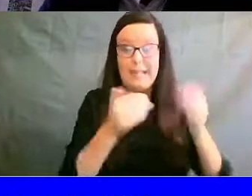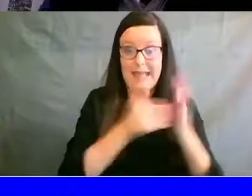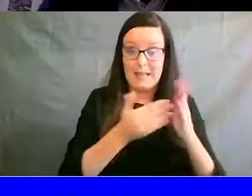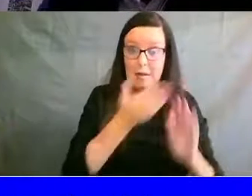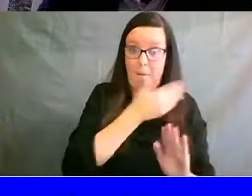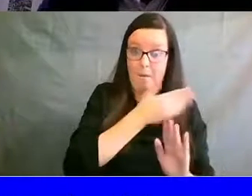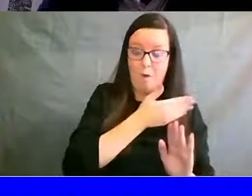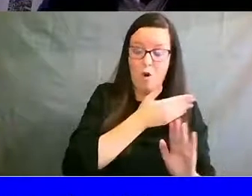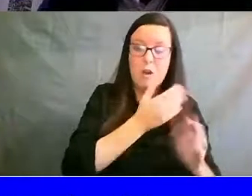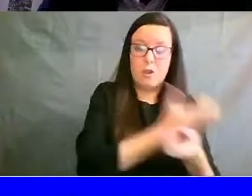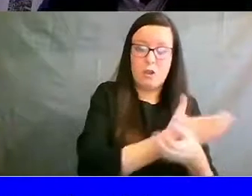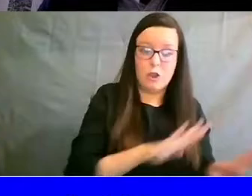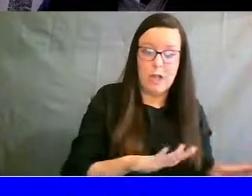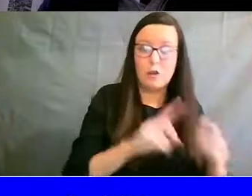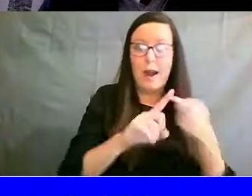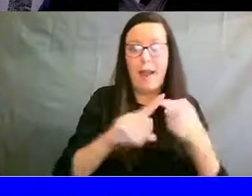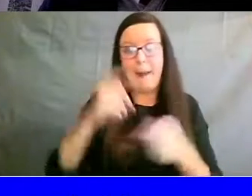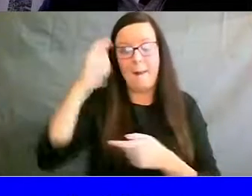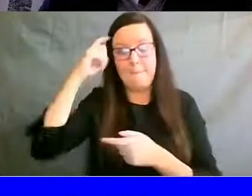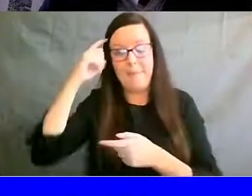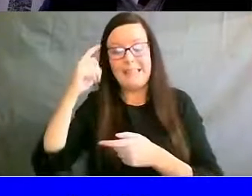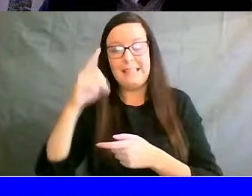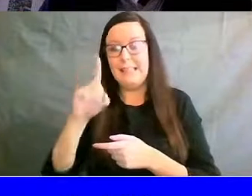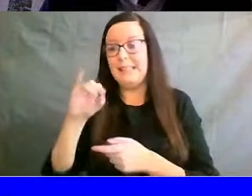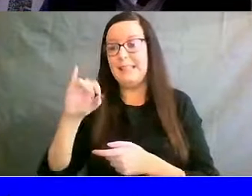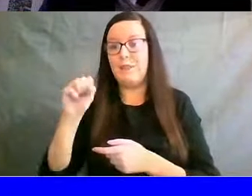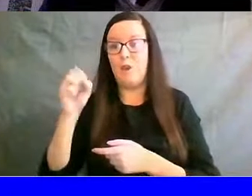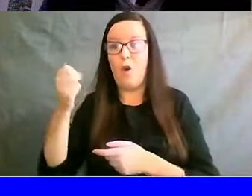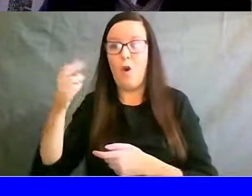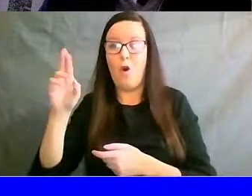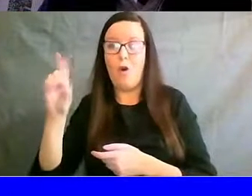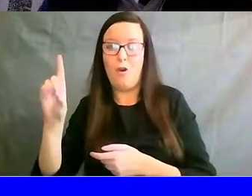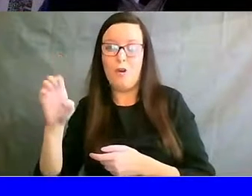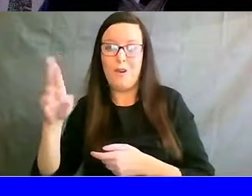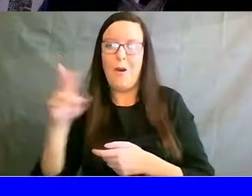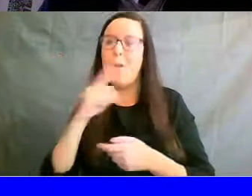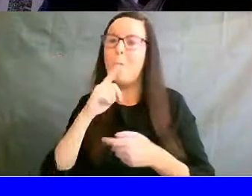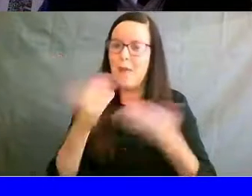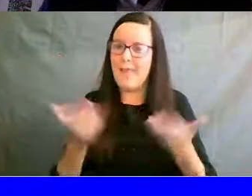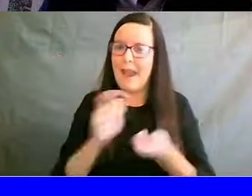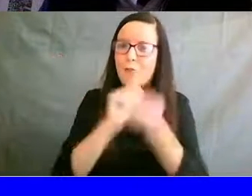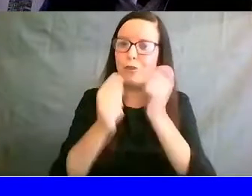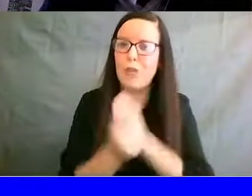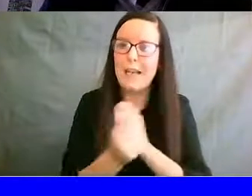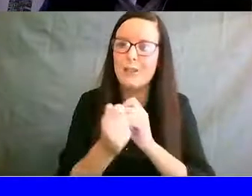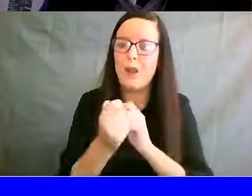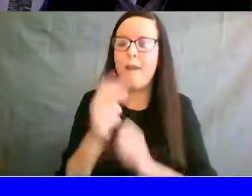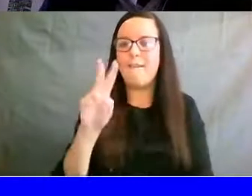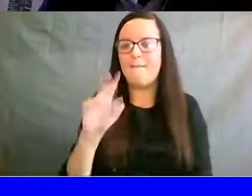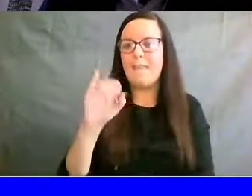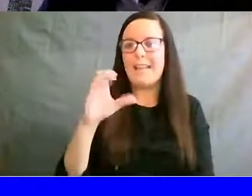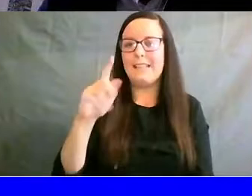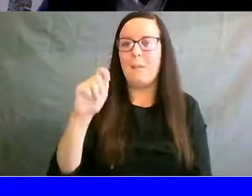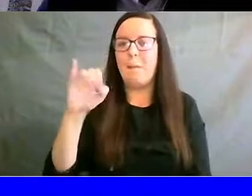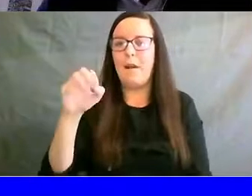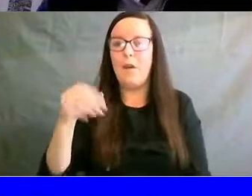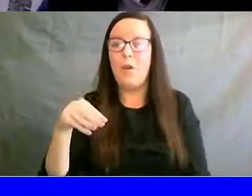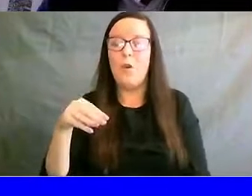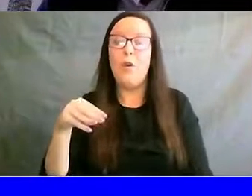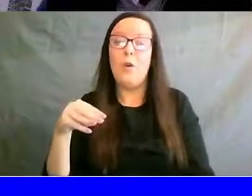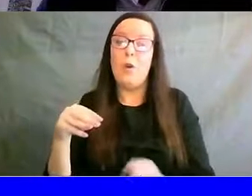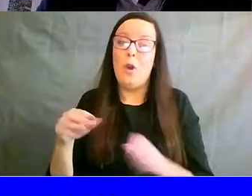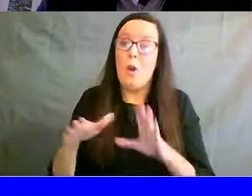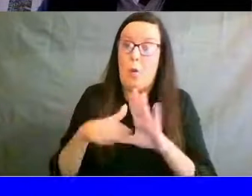disorder, you now had a category known as victims who have special protection needs. And if you were a victim with a special protection need, you